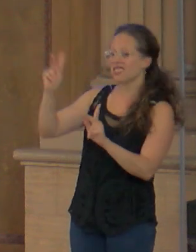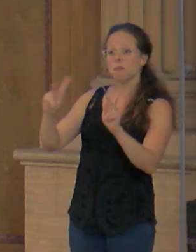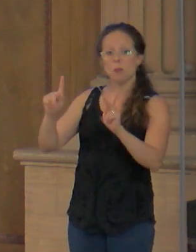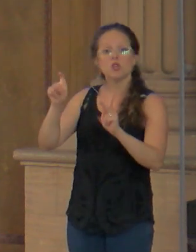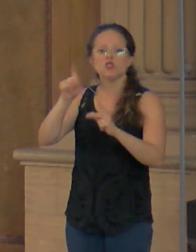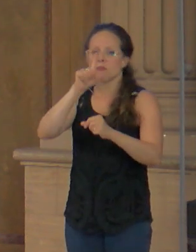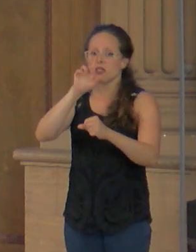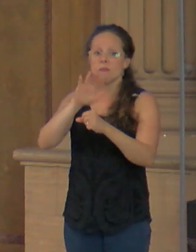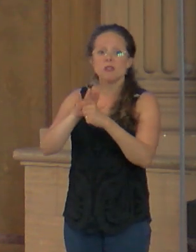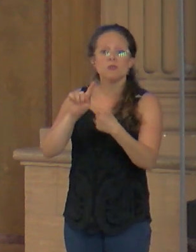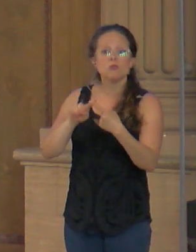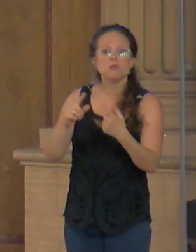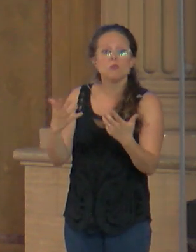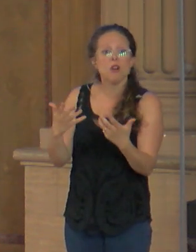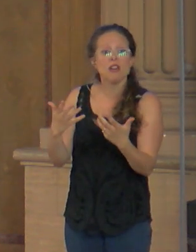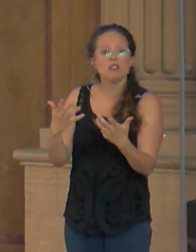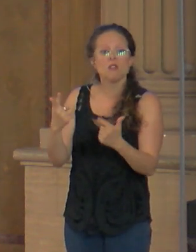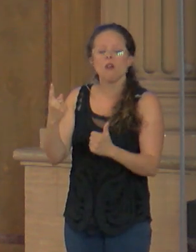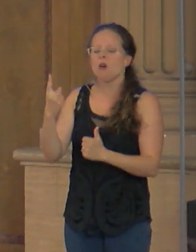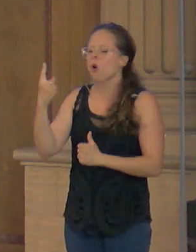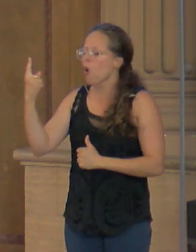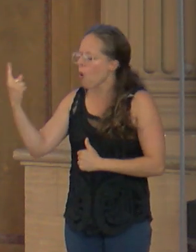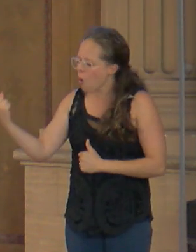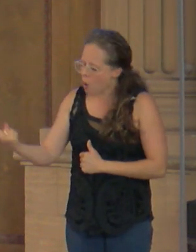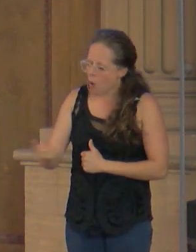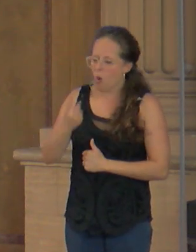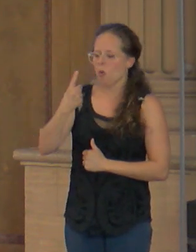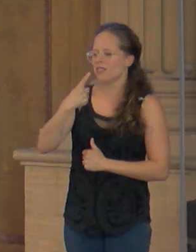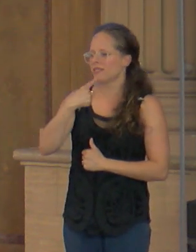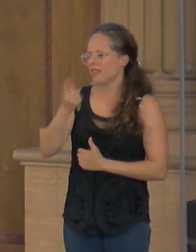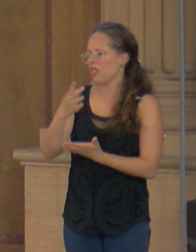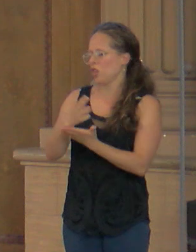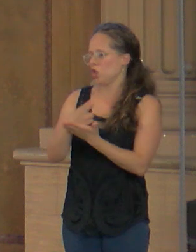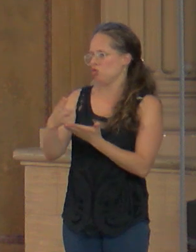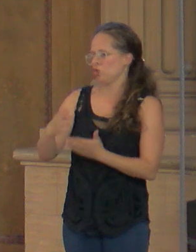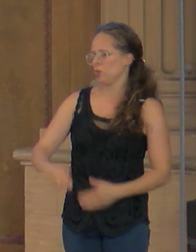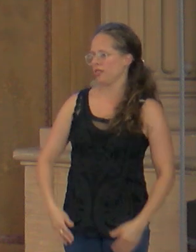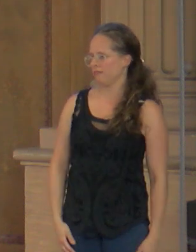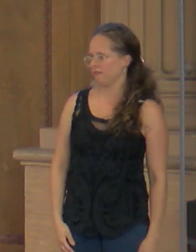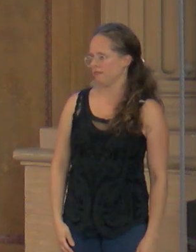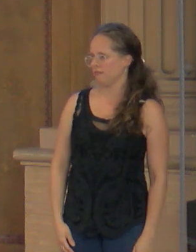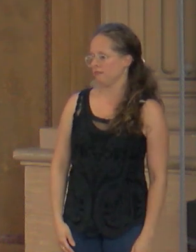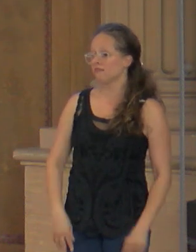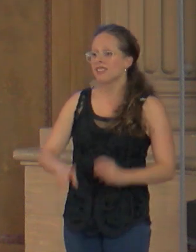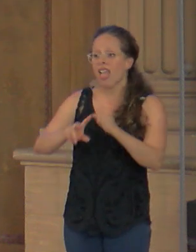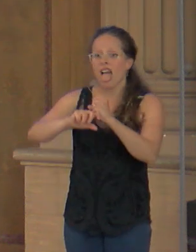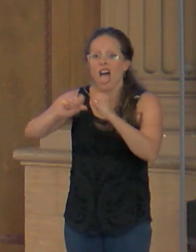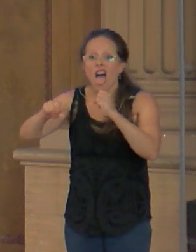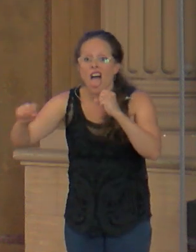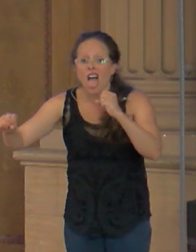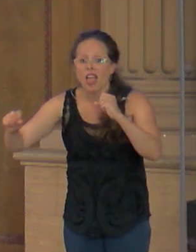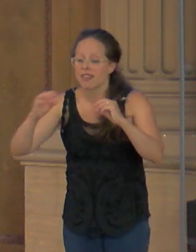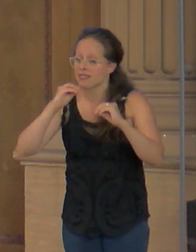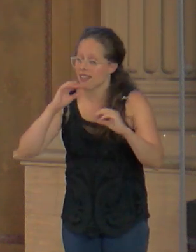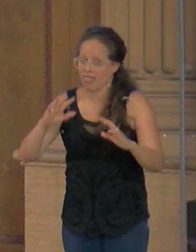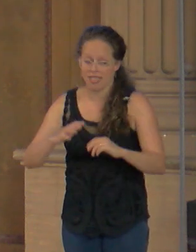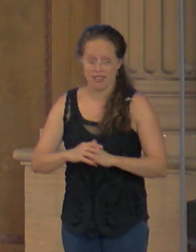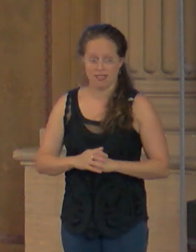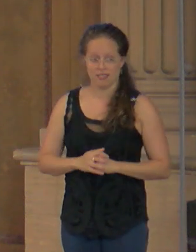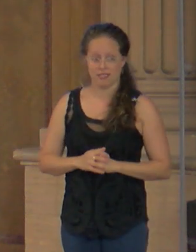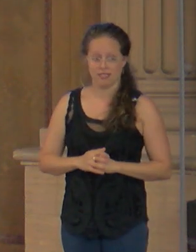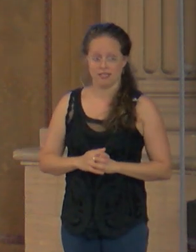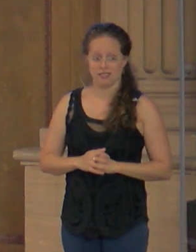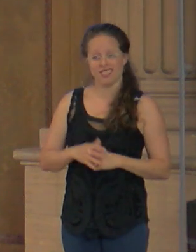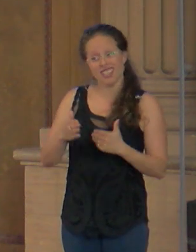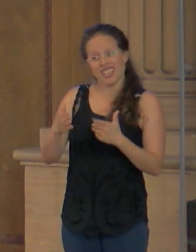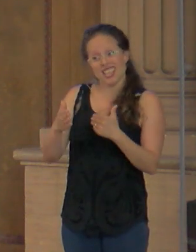to always only telling the truth, without exaggeration, and even about